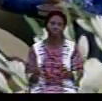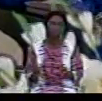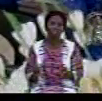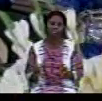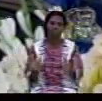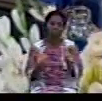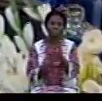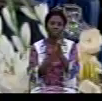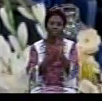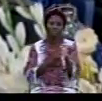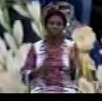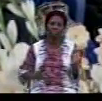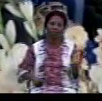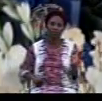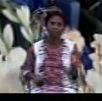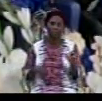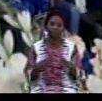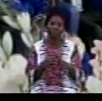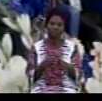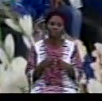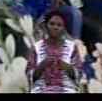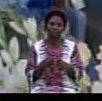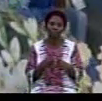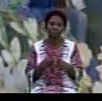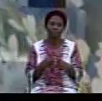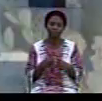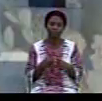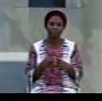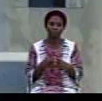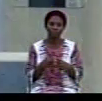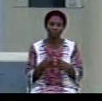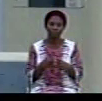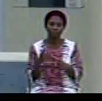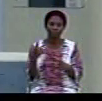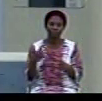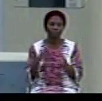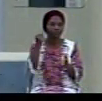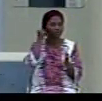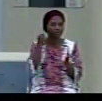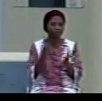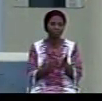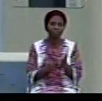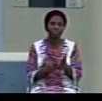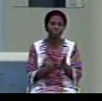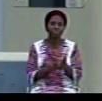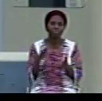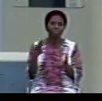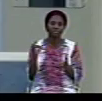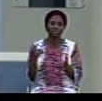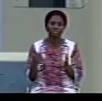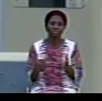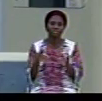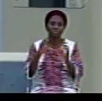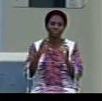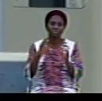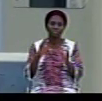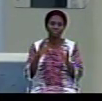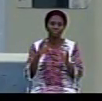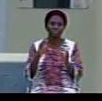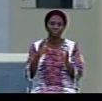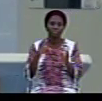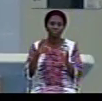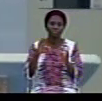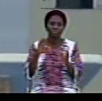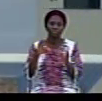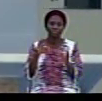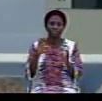Lord. The secretary of the organizing committee of this crusade, who has always been there for